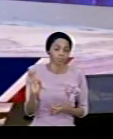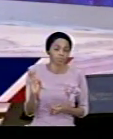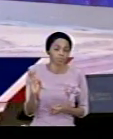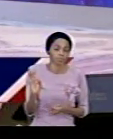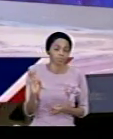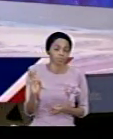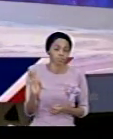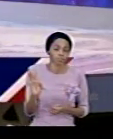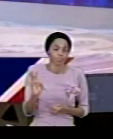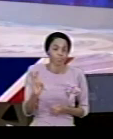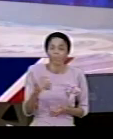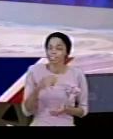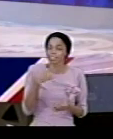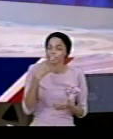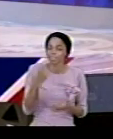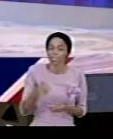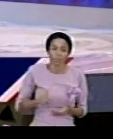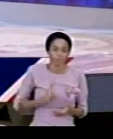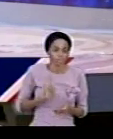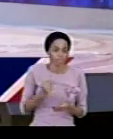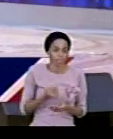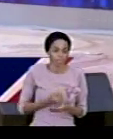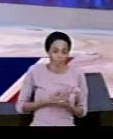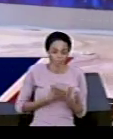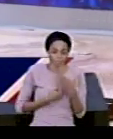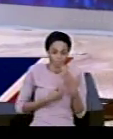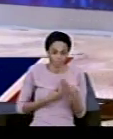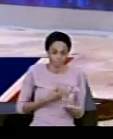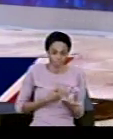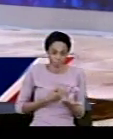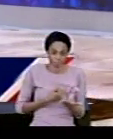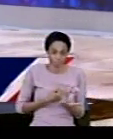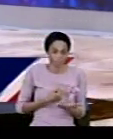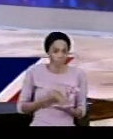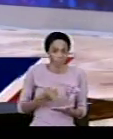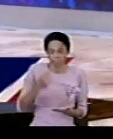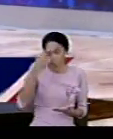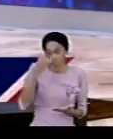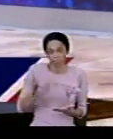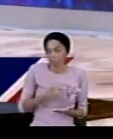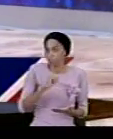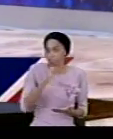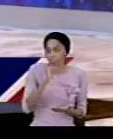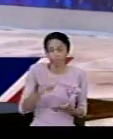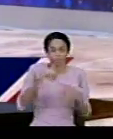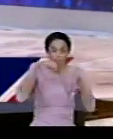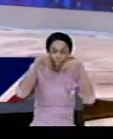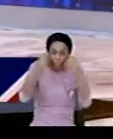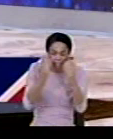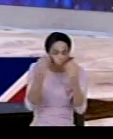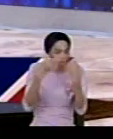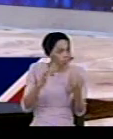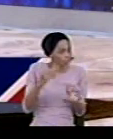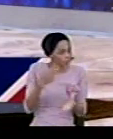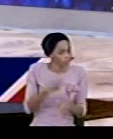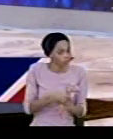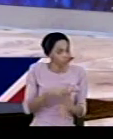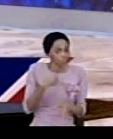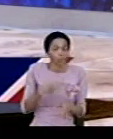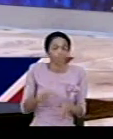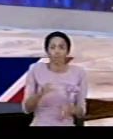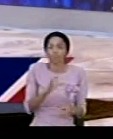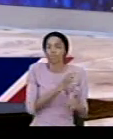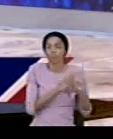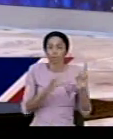16. It tells us, I am not ashamed of the gospel of Christ, for